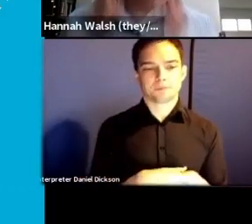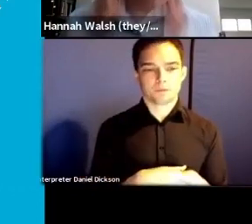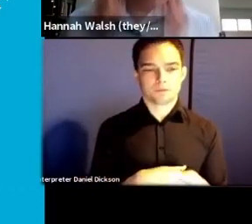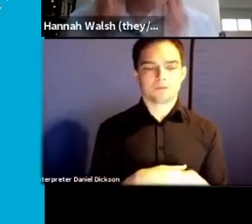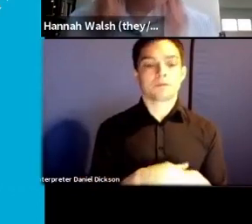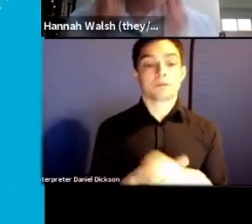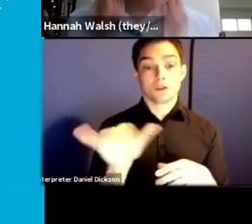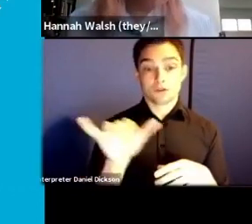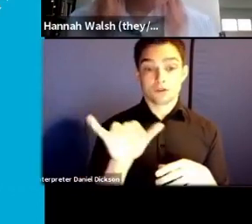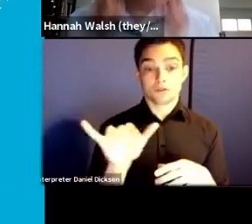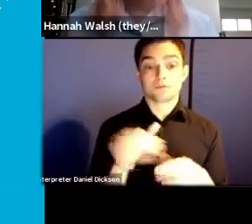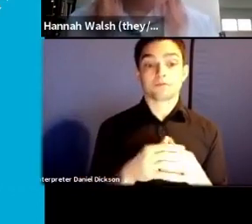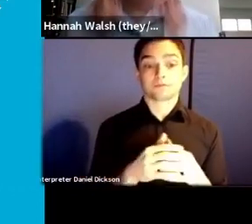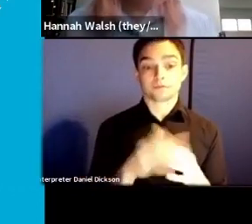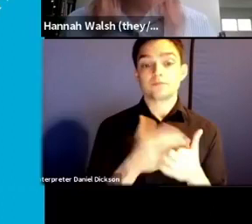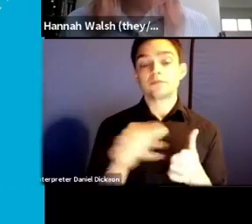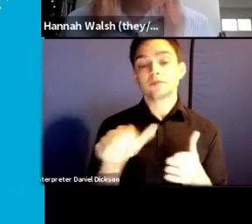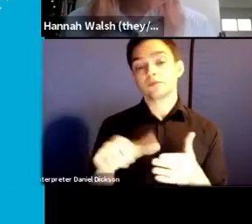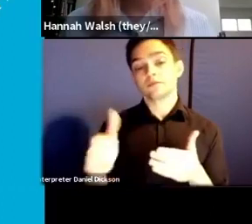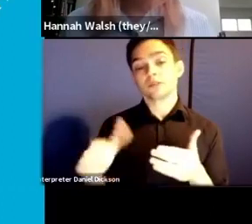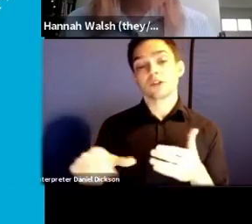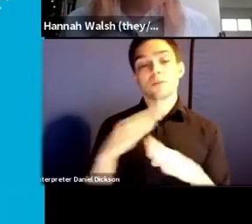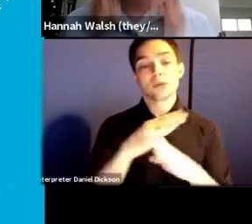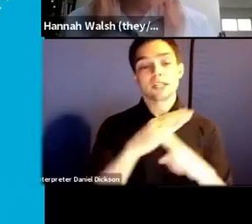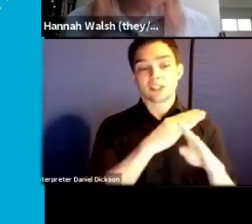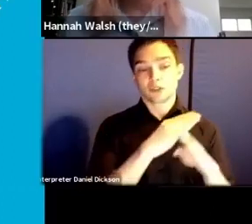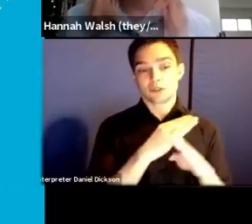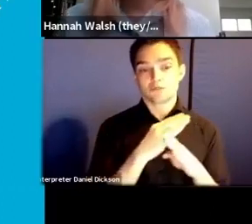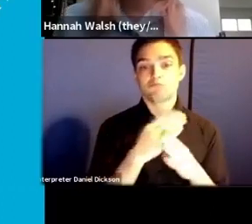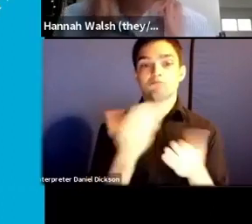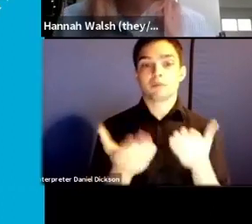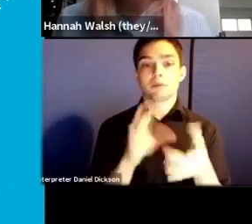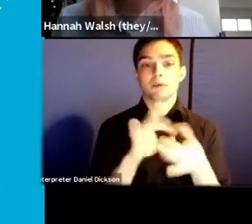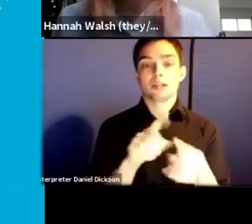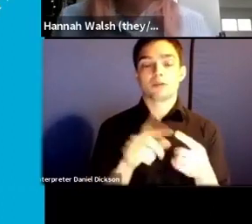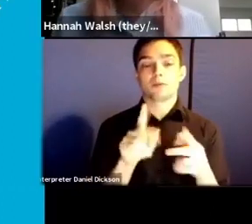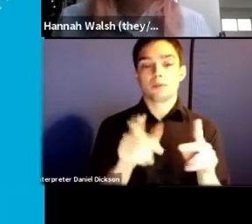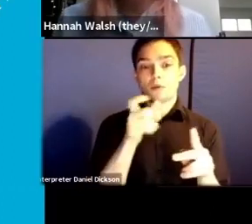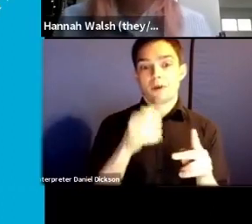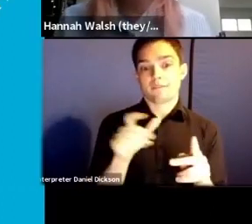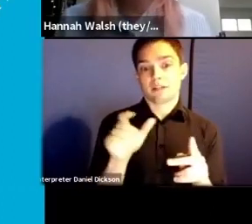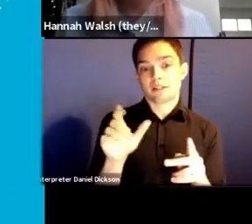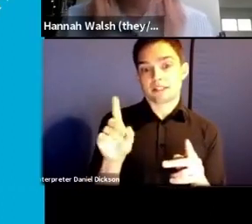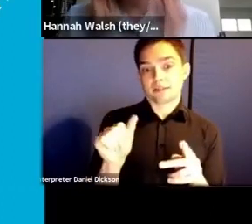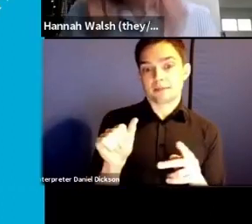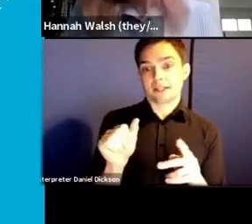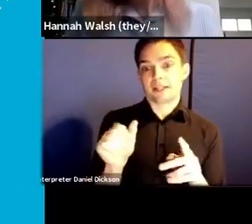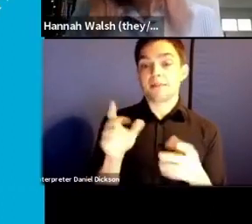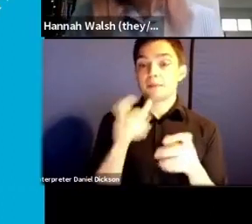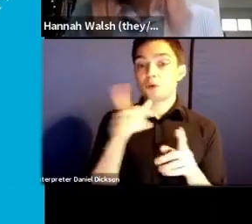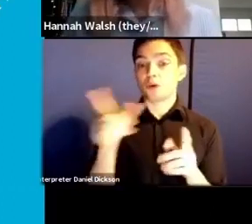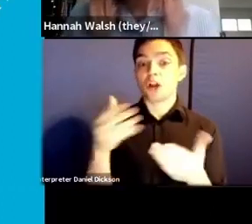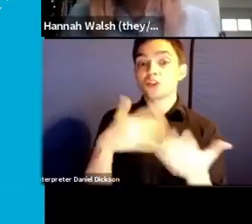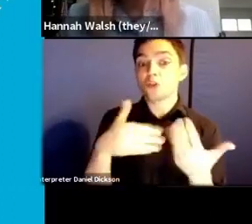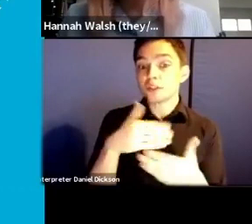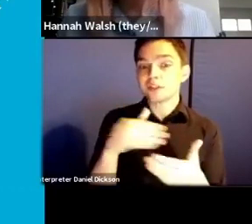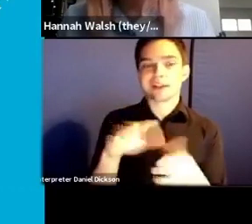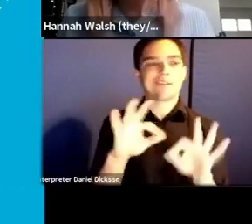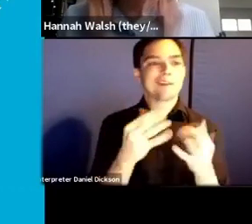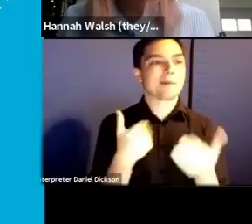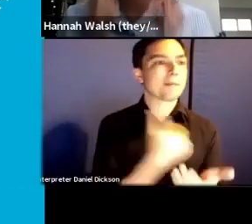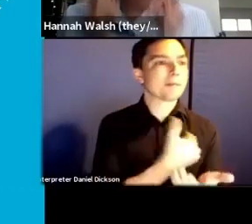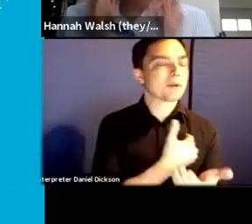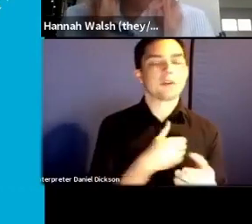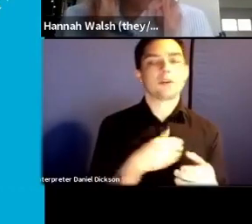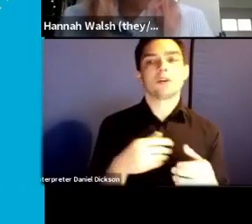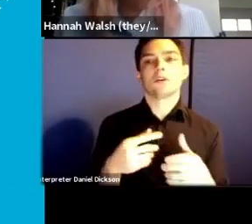as well as some additional protections that it might have for people who are associated with people with disabilities. So if you have a family member who has a